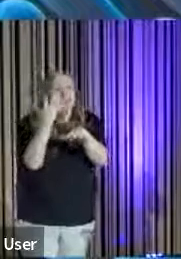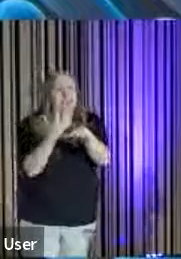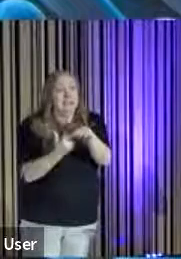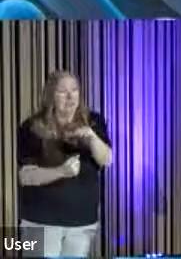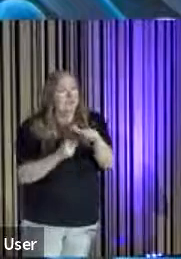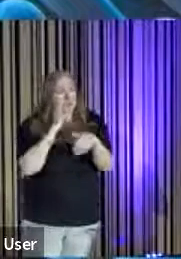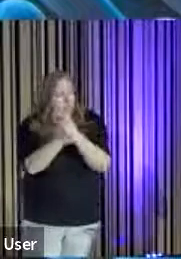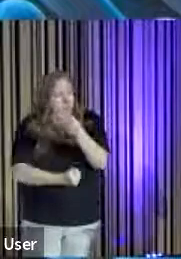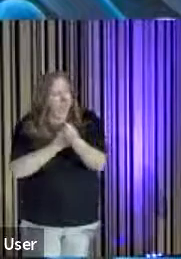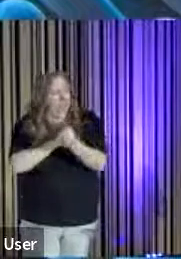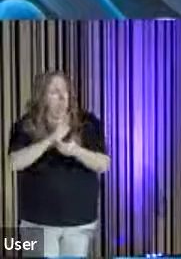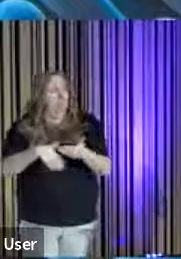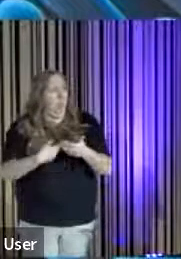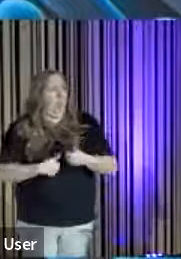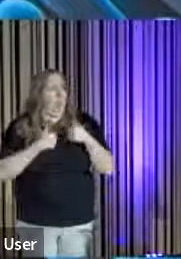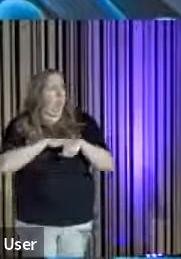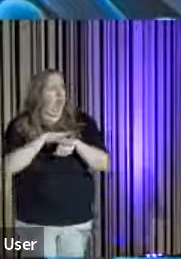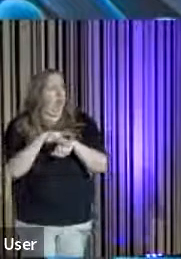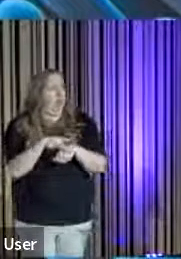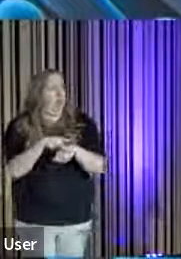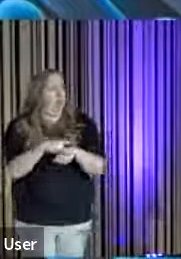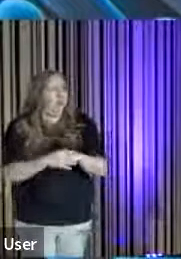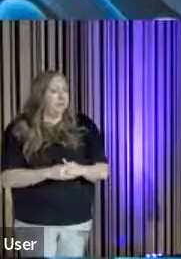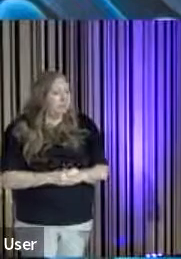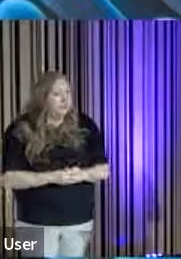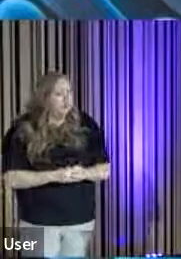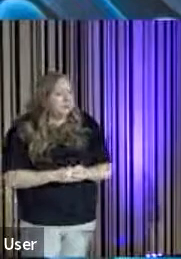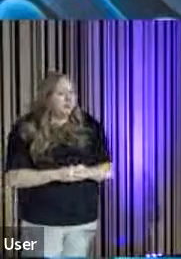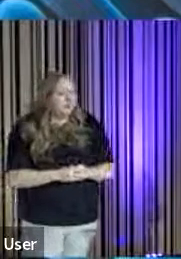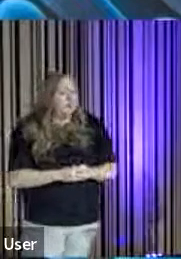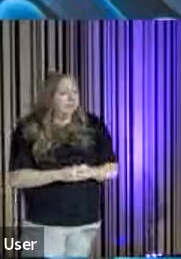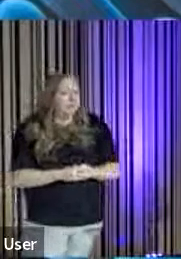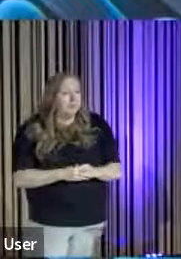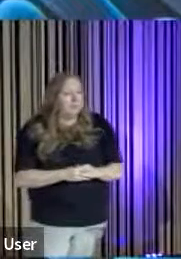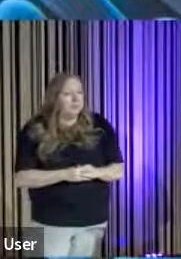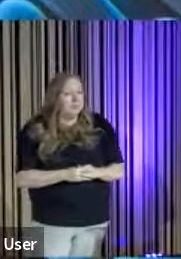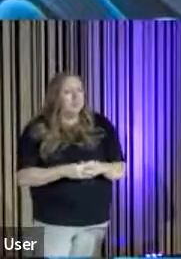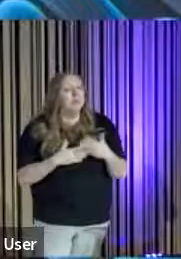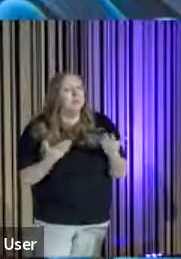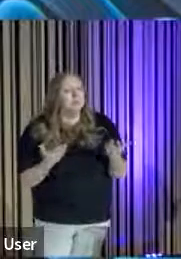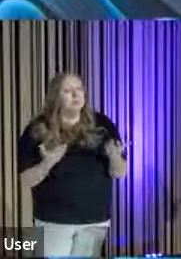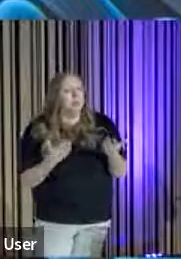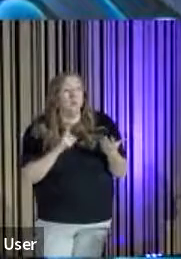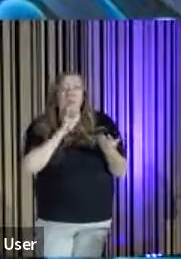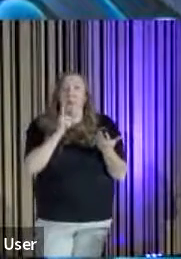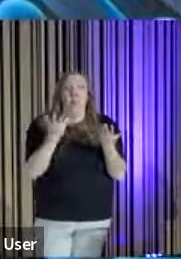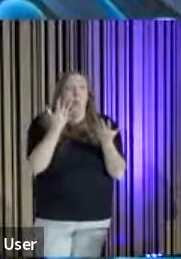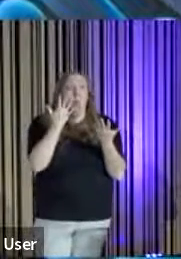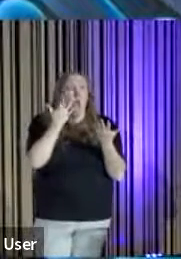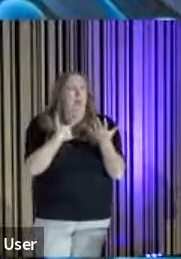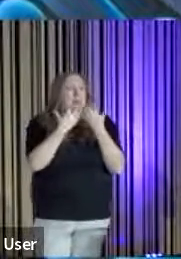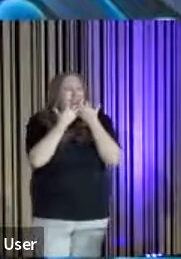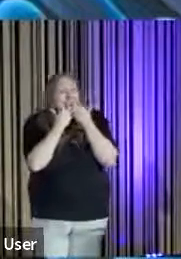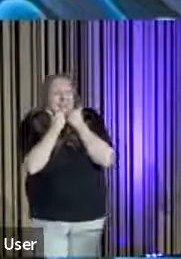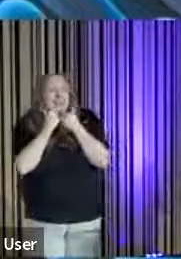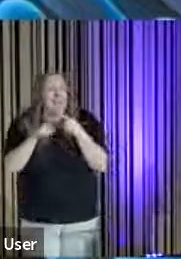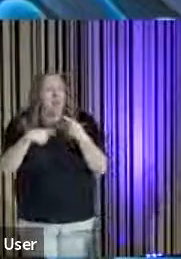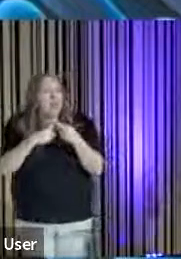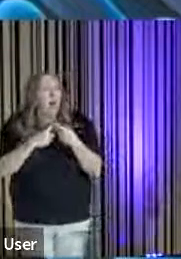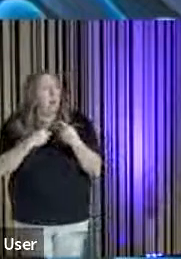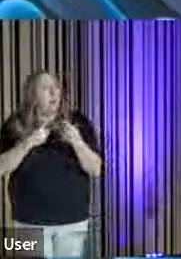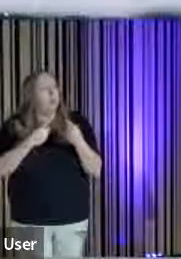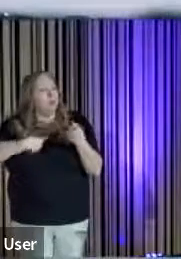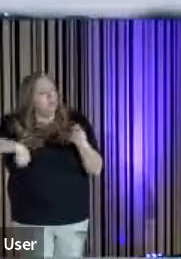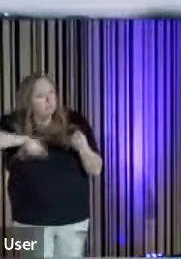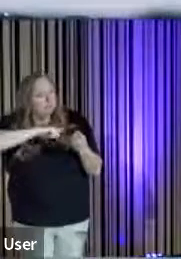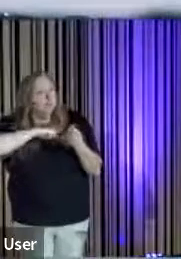today. And what is our life support system is the life that is sitting into it. And it's really what we care about the TARA Foundation since 20